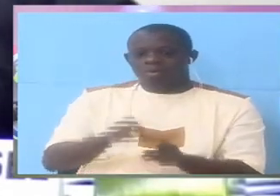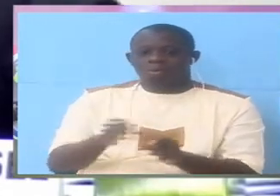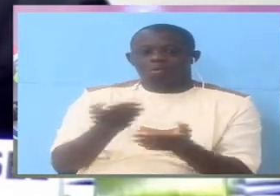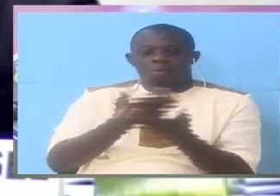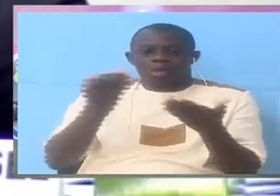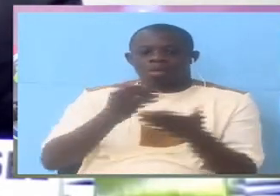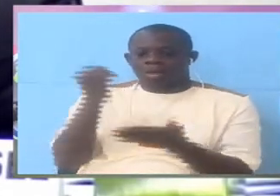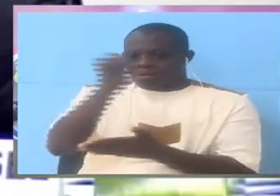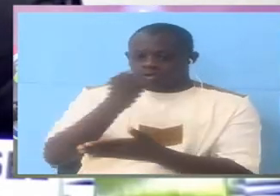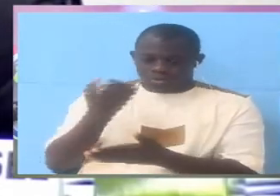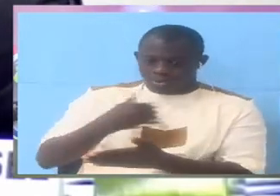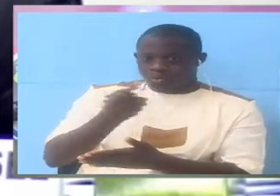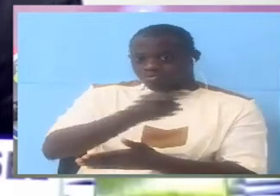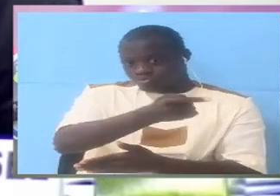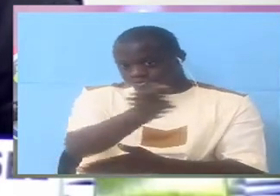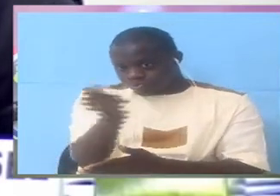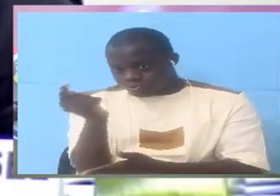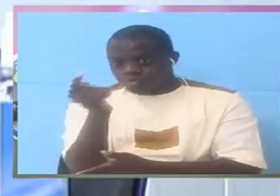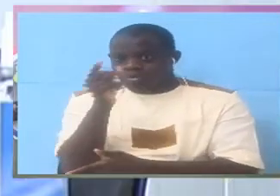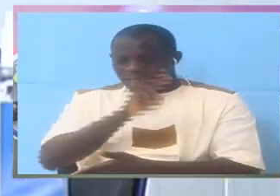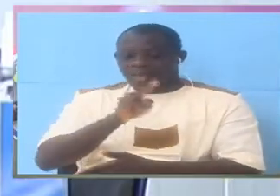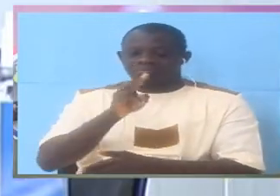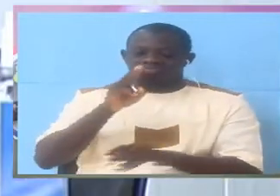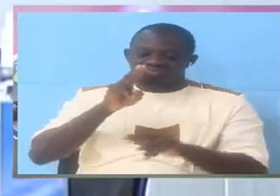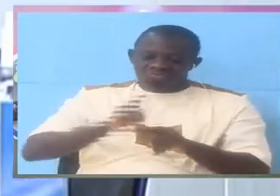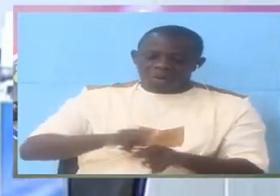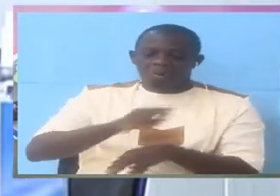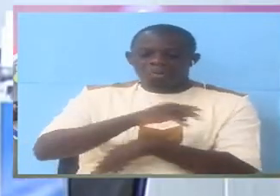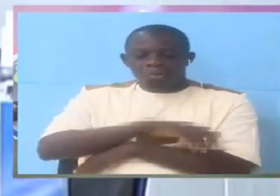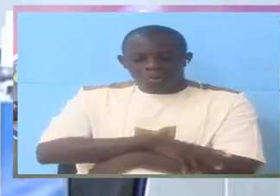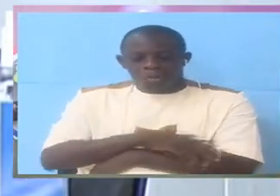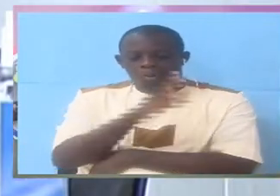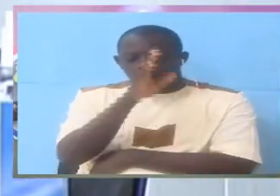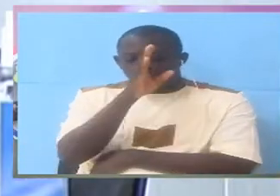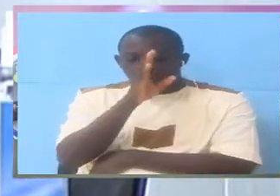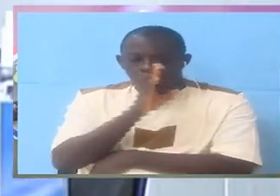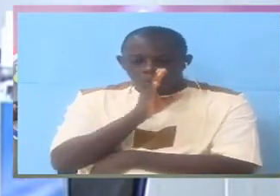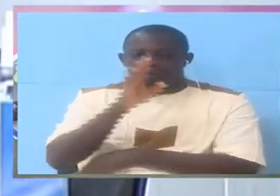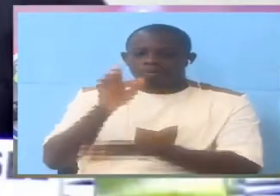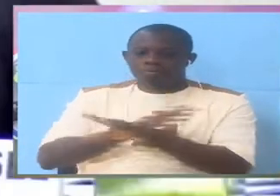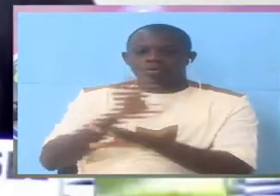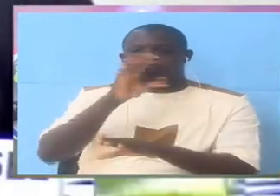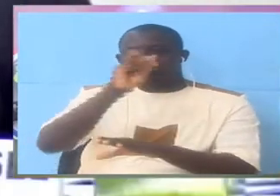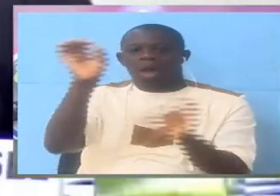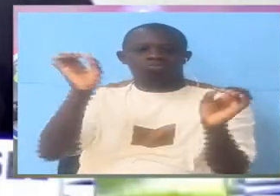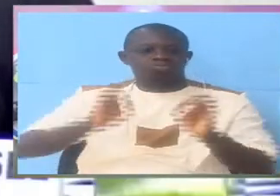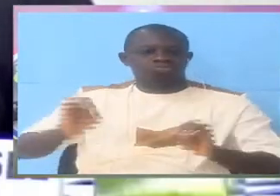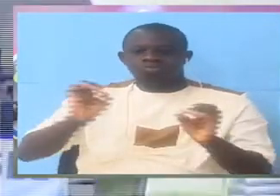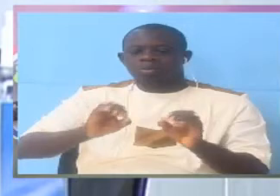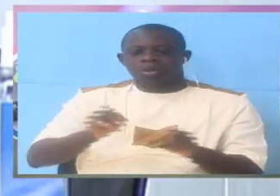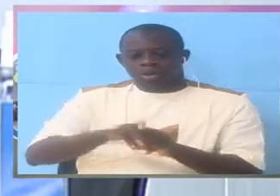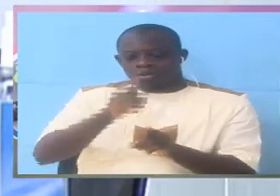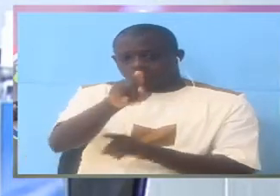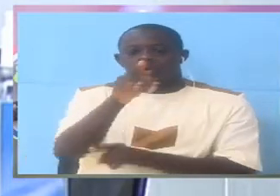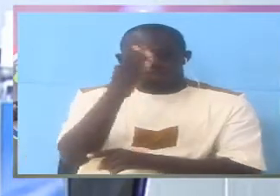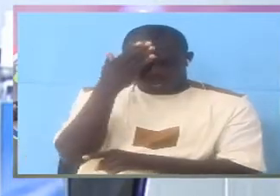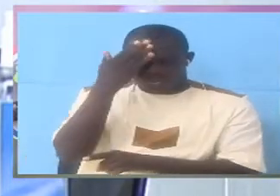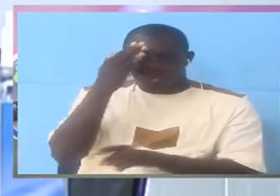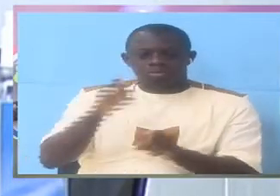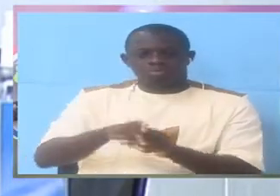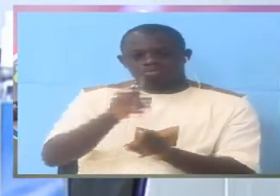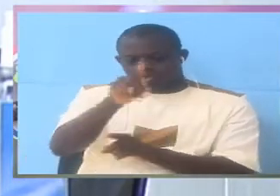Because people like you have decided to keep quiet. But you know that. Didn't you? I